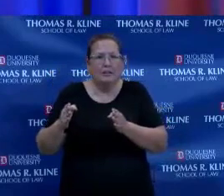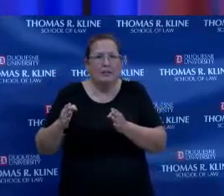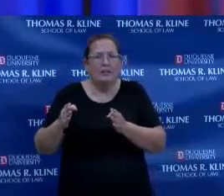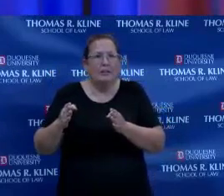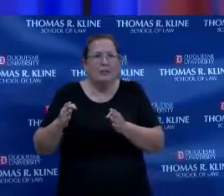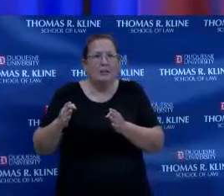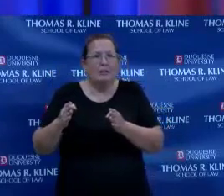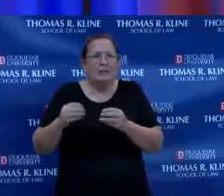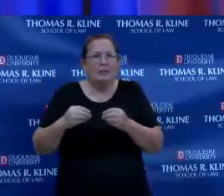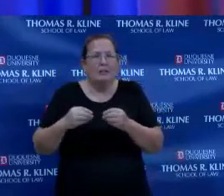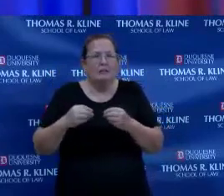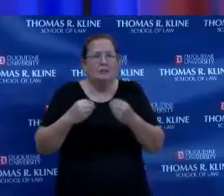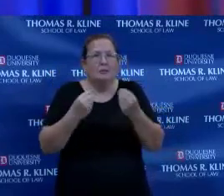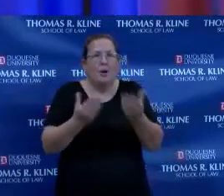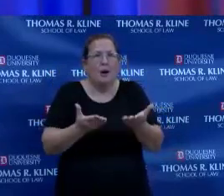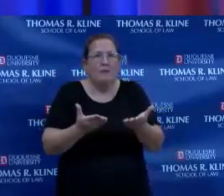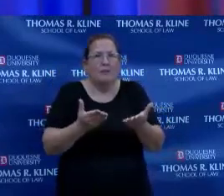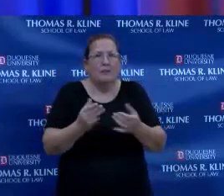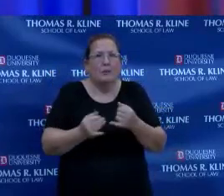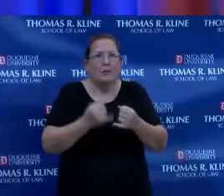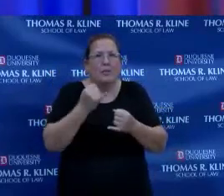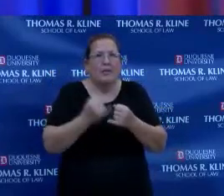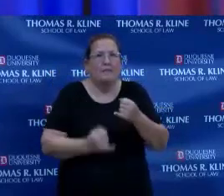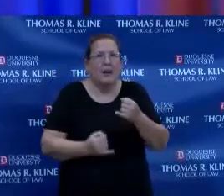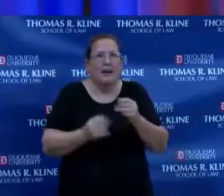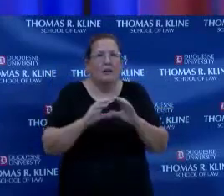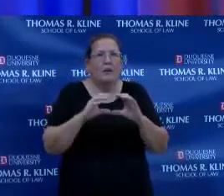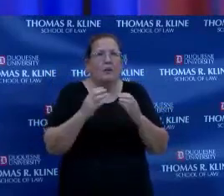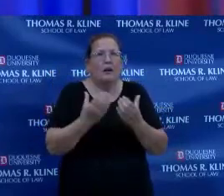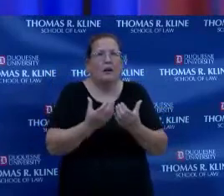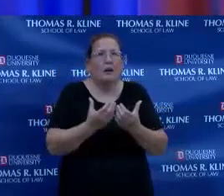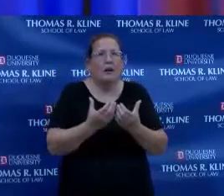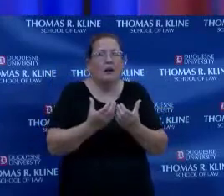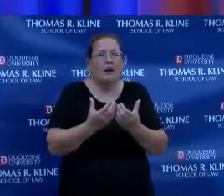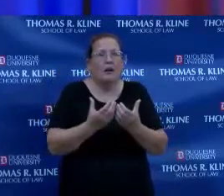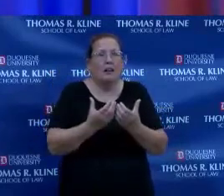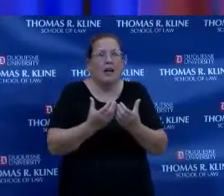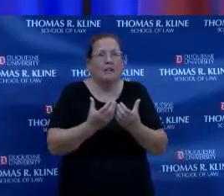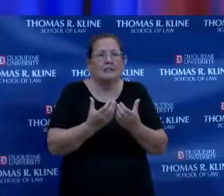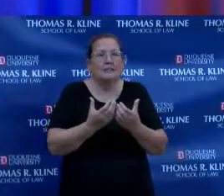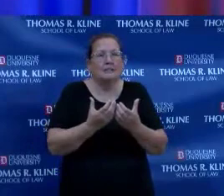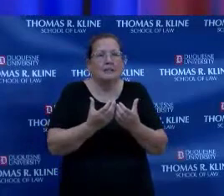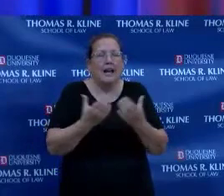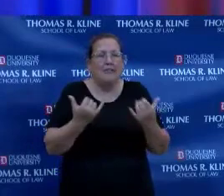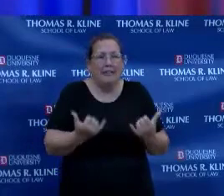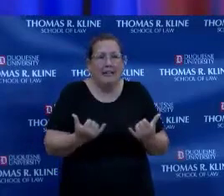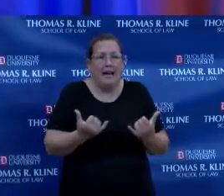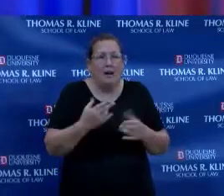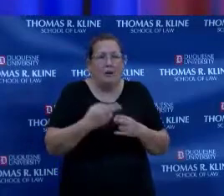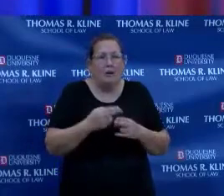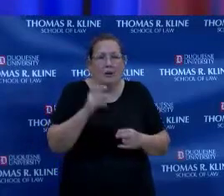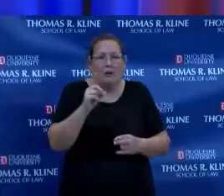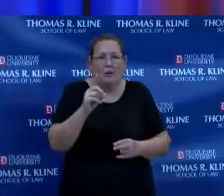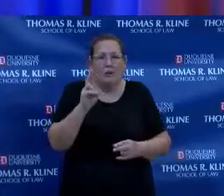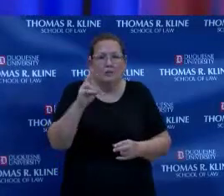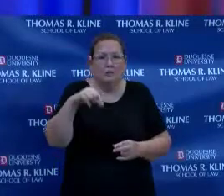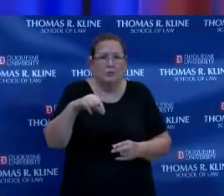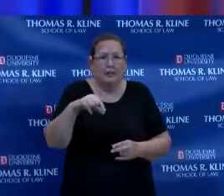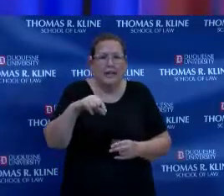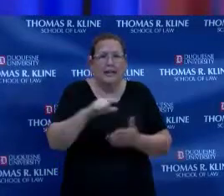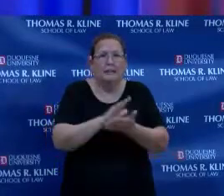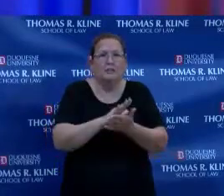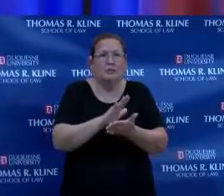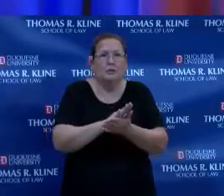the final class at the now Duquesne Kline School of Law. And